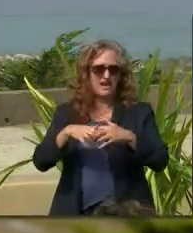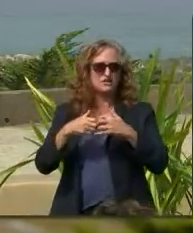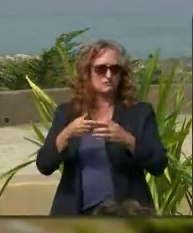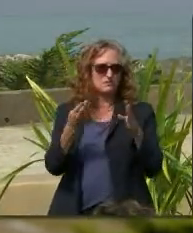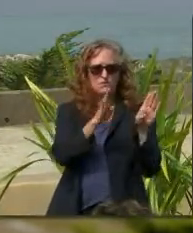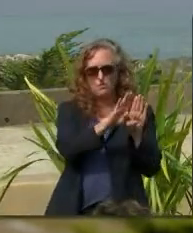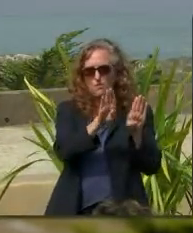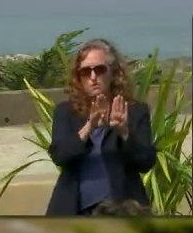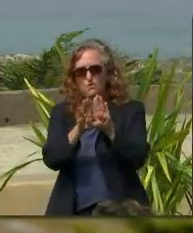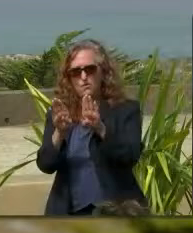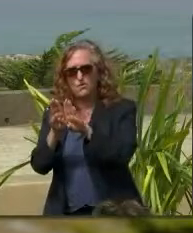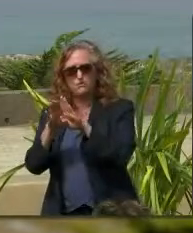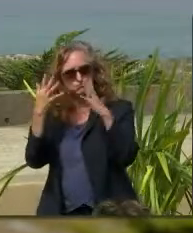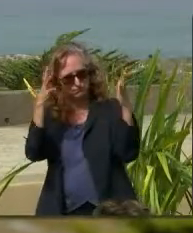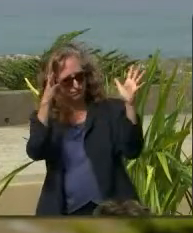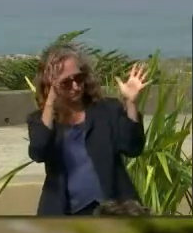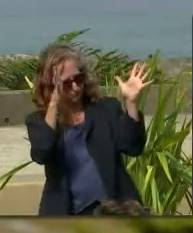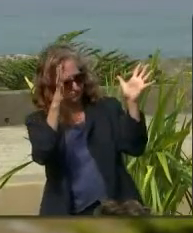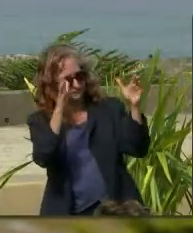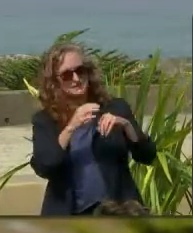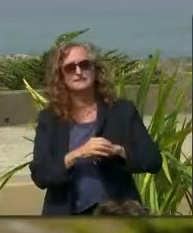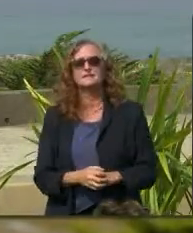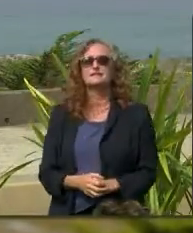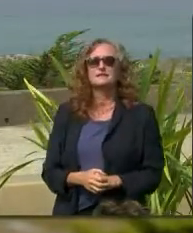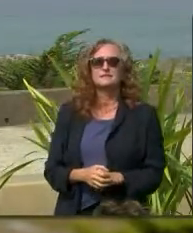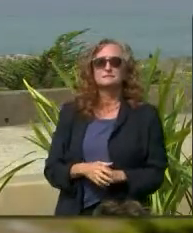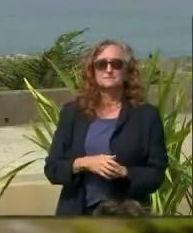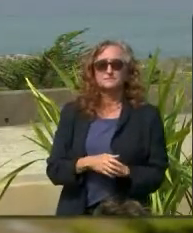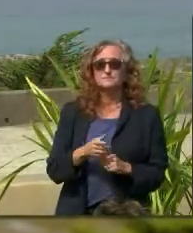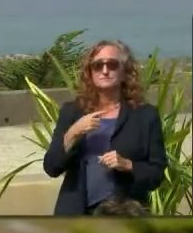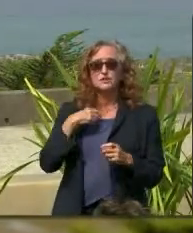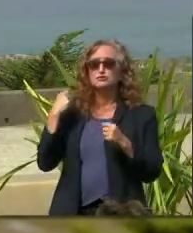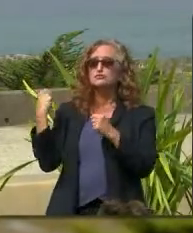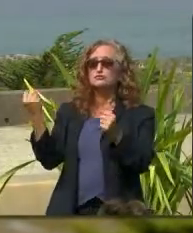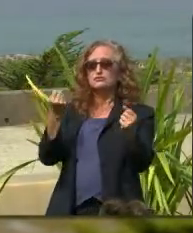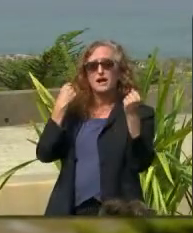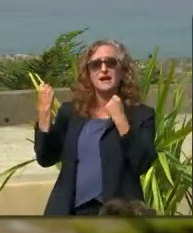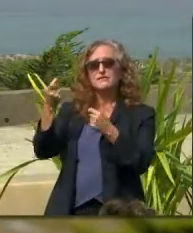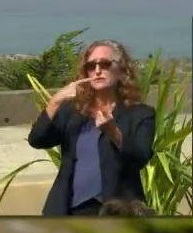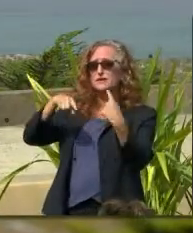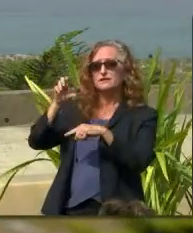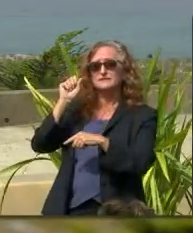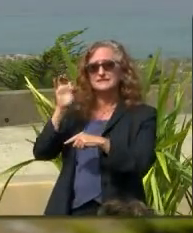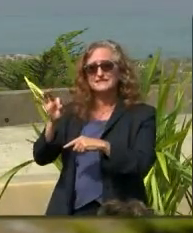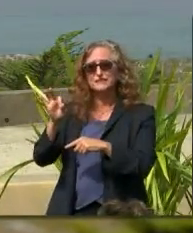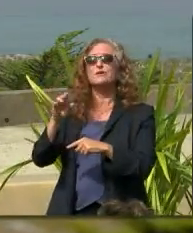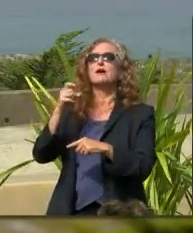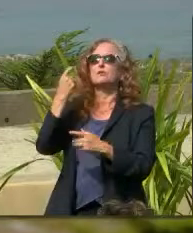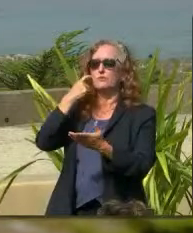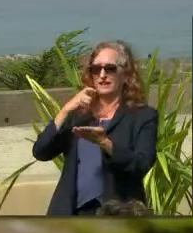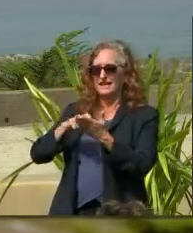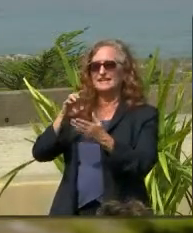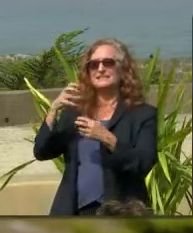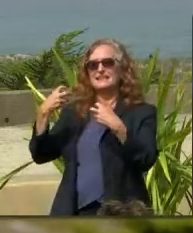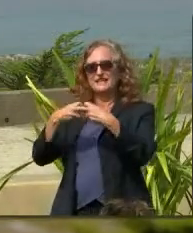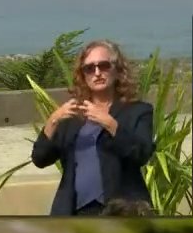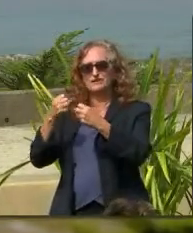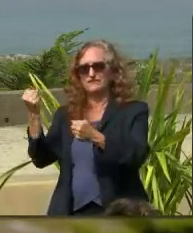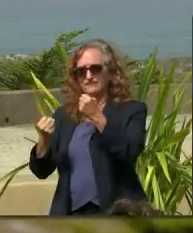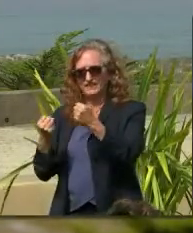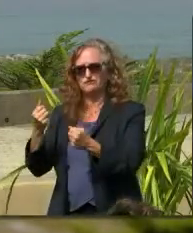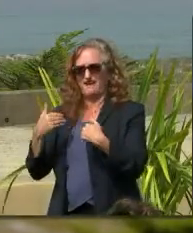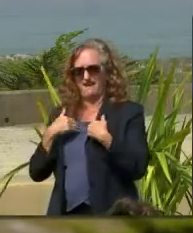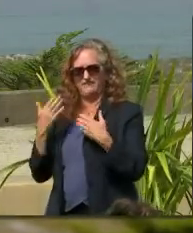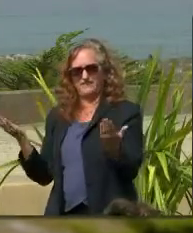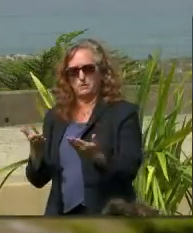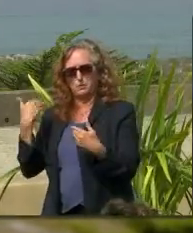And while, as I've seen driving around San Francisco, we don't have as many EVs as San Francisco, we have hit our